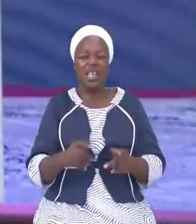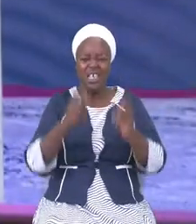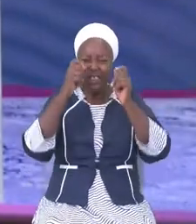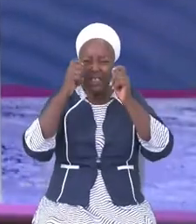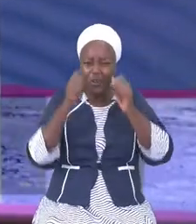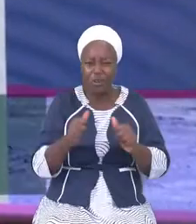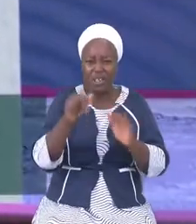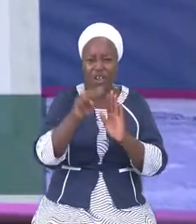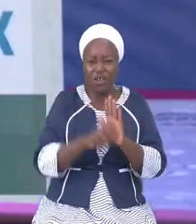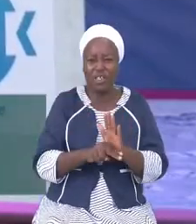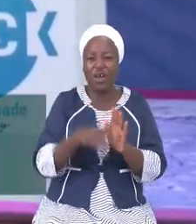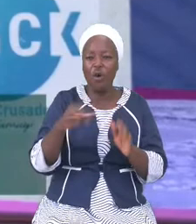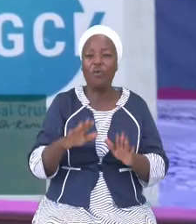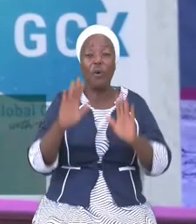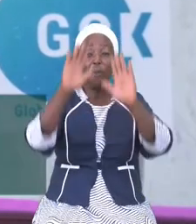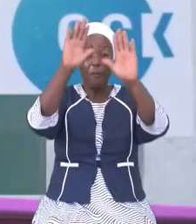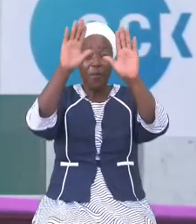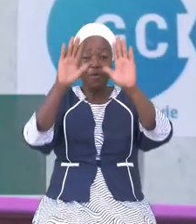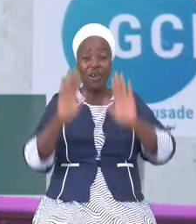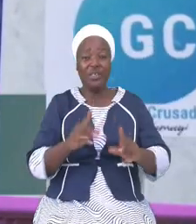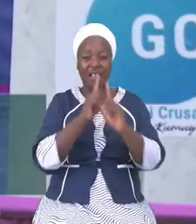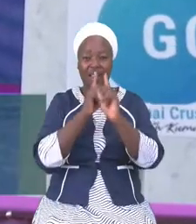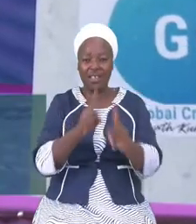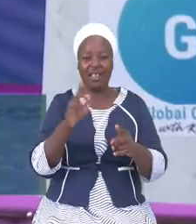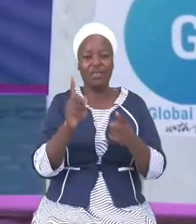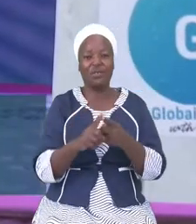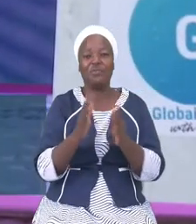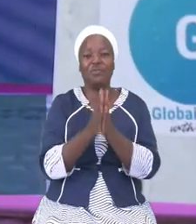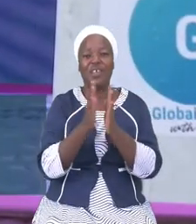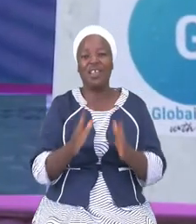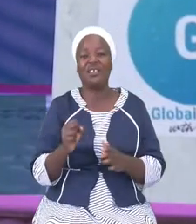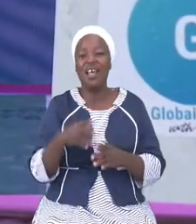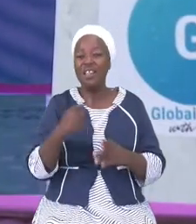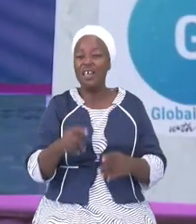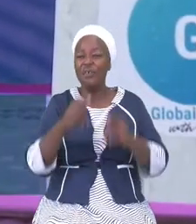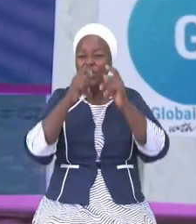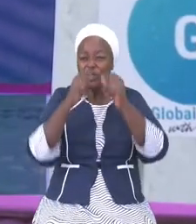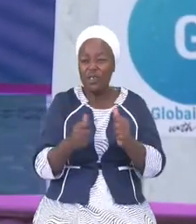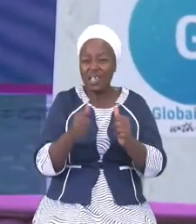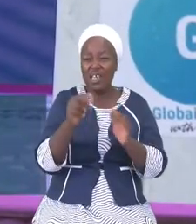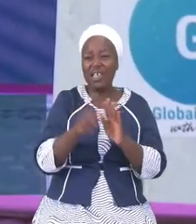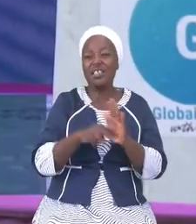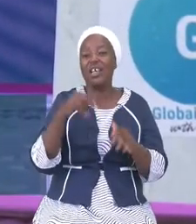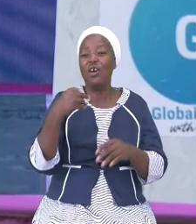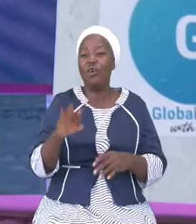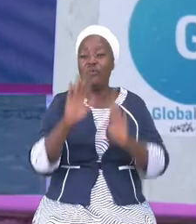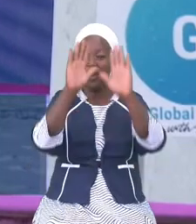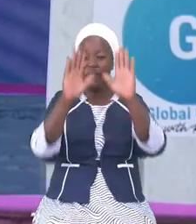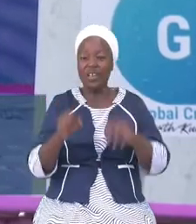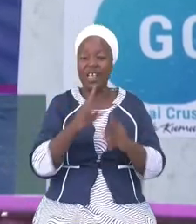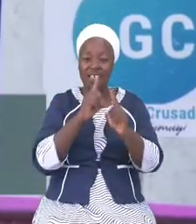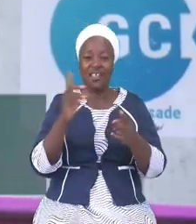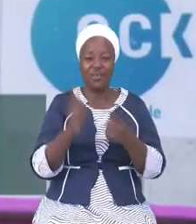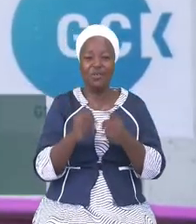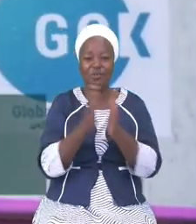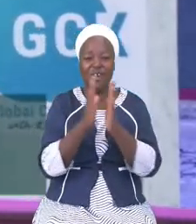spontaneousness of marvelous answers to prayer. The spontaneousness of marvelous answers to